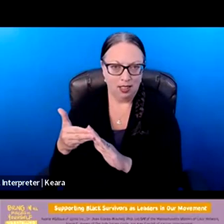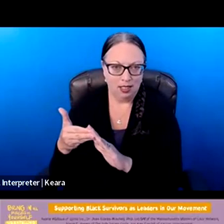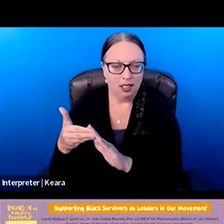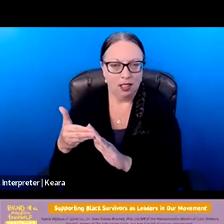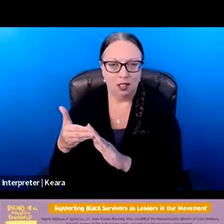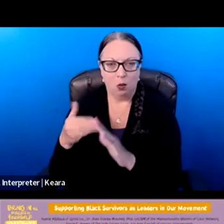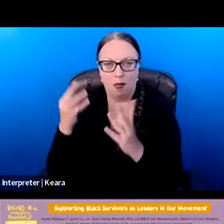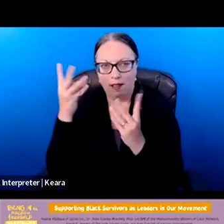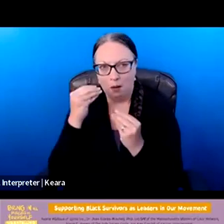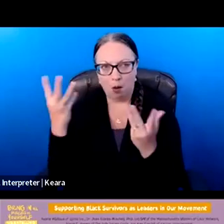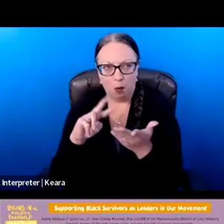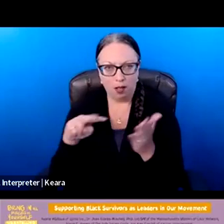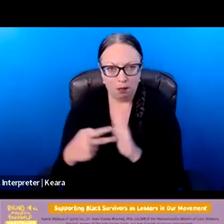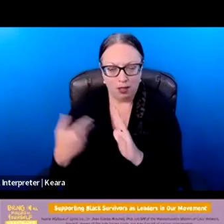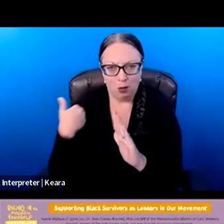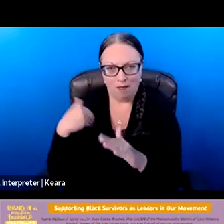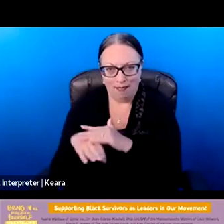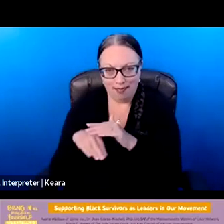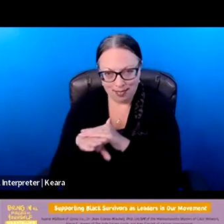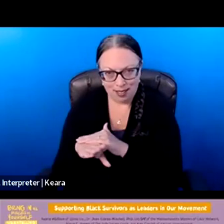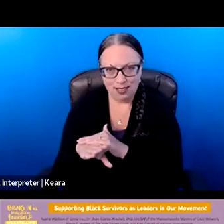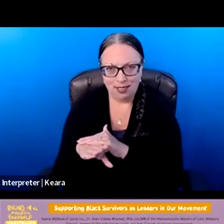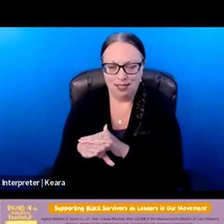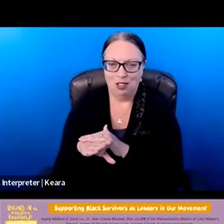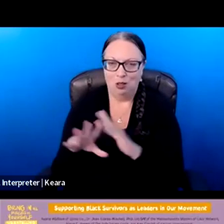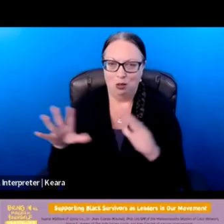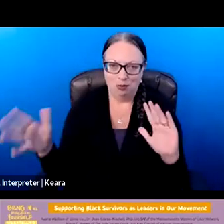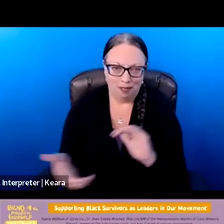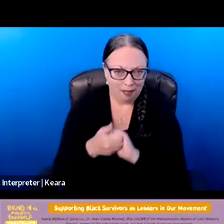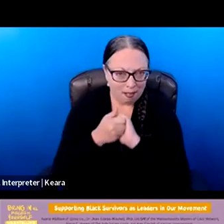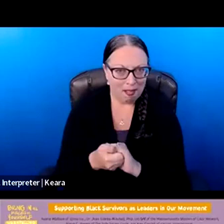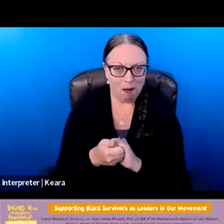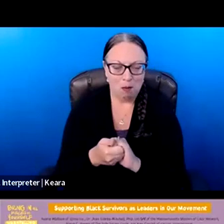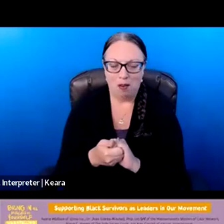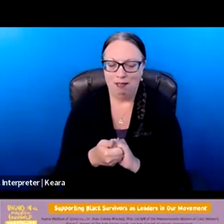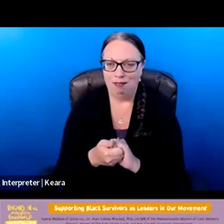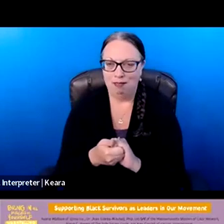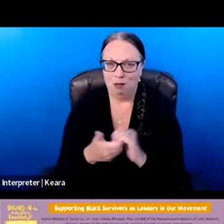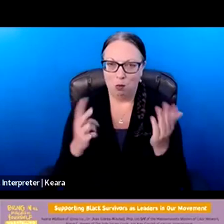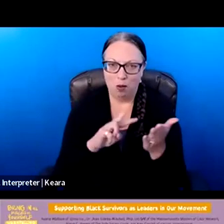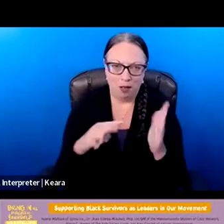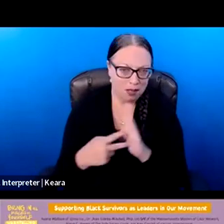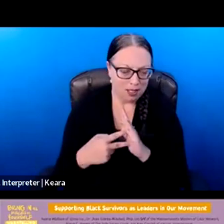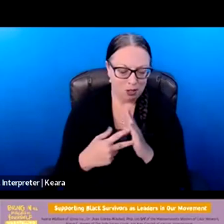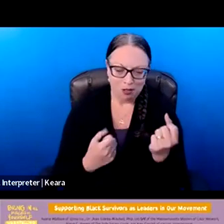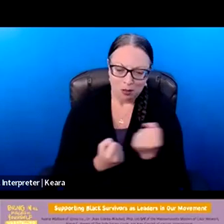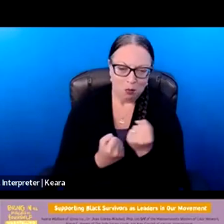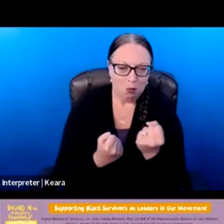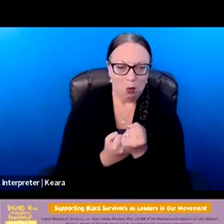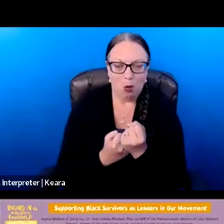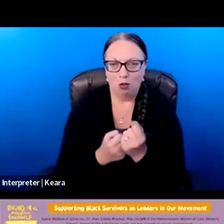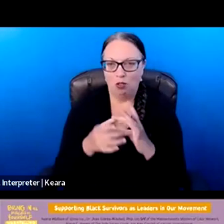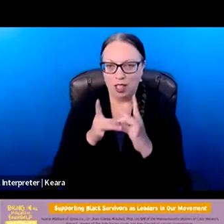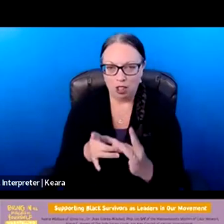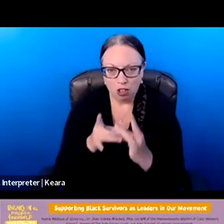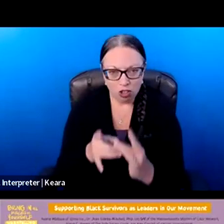have access. Think about what it means to collaborate. Think about what it means to, again, foster relationships. All of those things are really